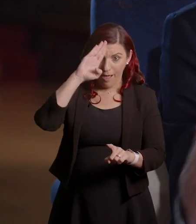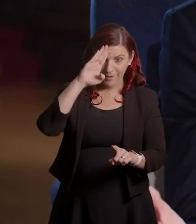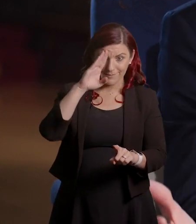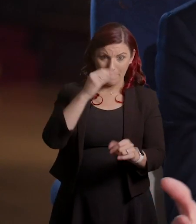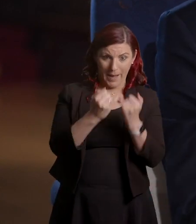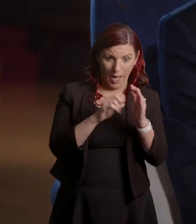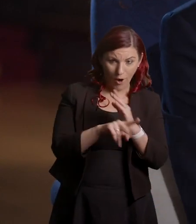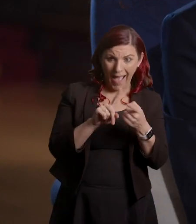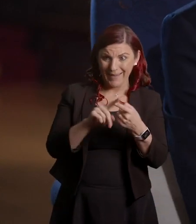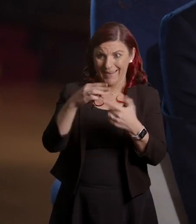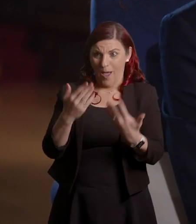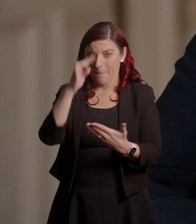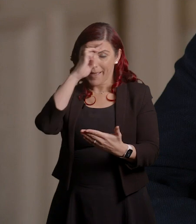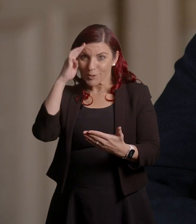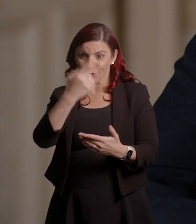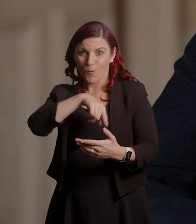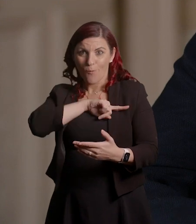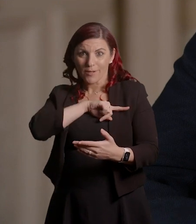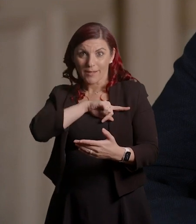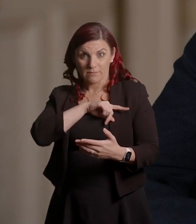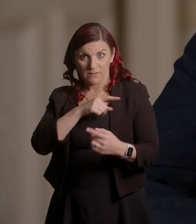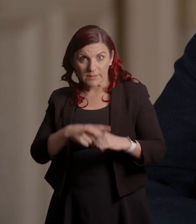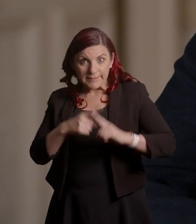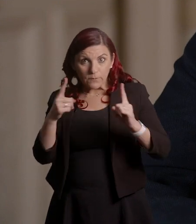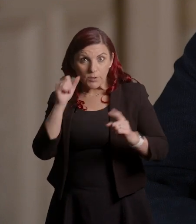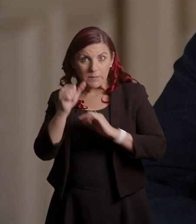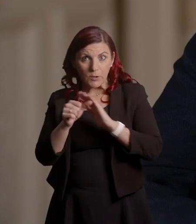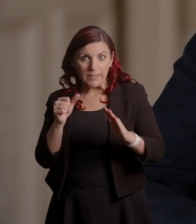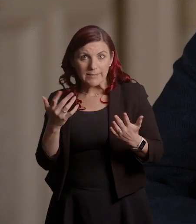title, as a manager winning the All-Ireland senior football title, a big difference?